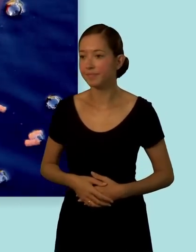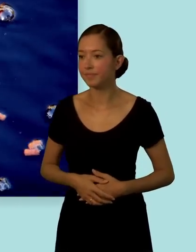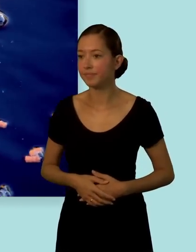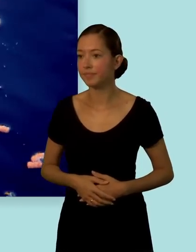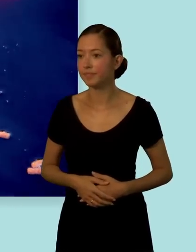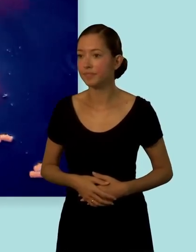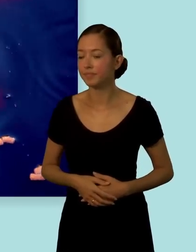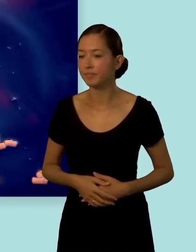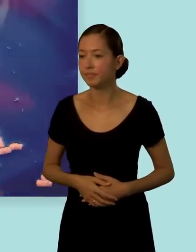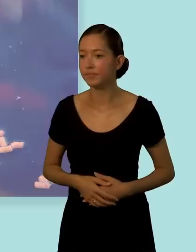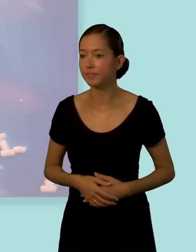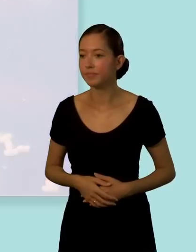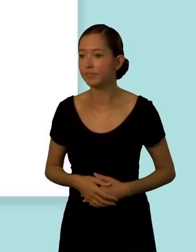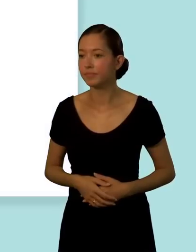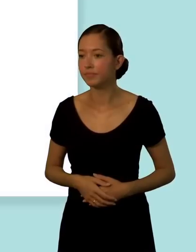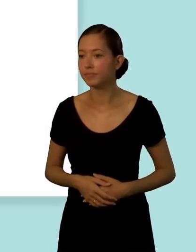more confident.